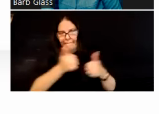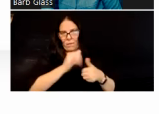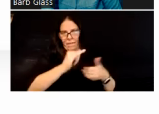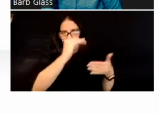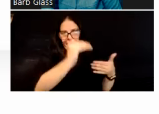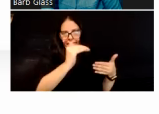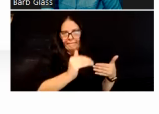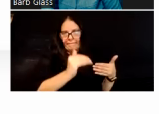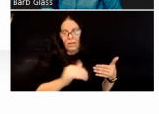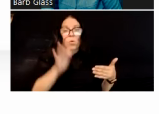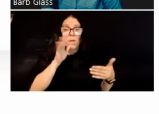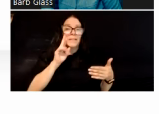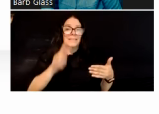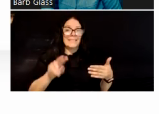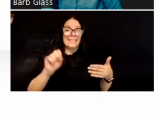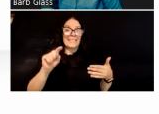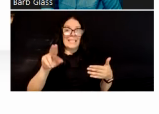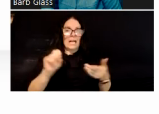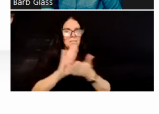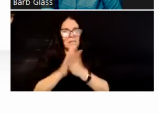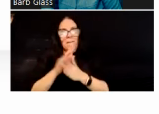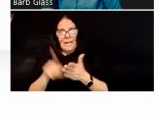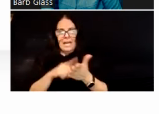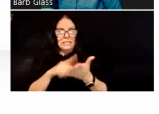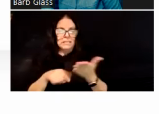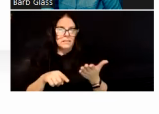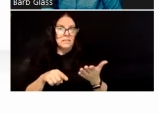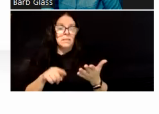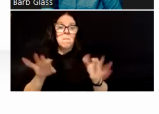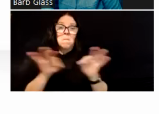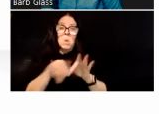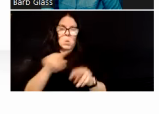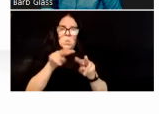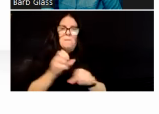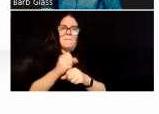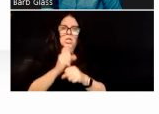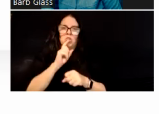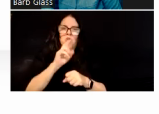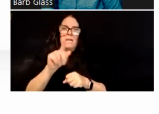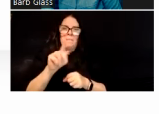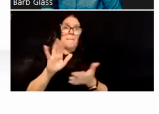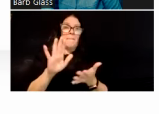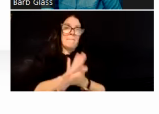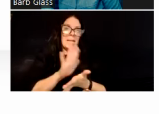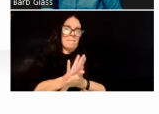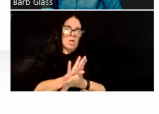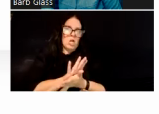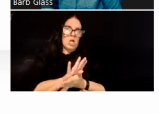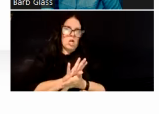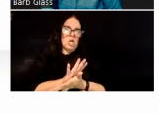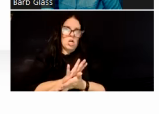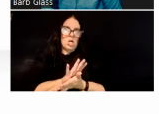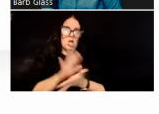the status will have a canceled outcome. What you should do is make sure you also update the paper-based